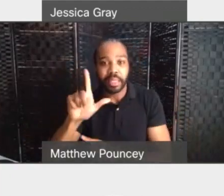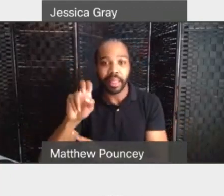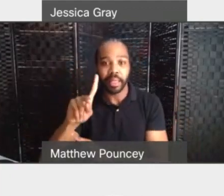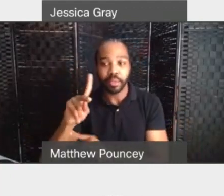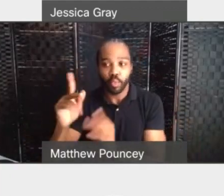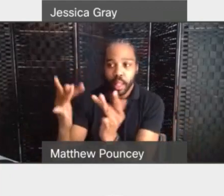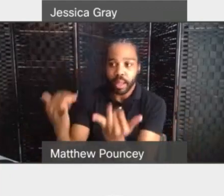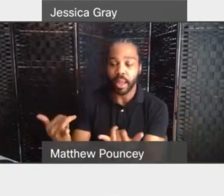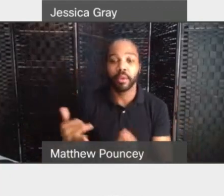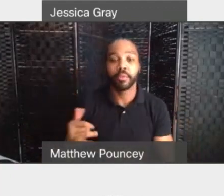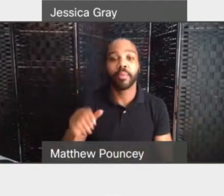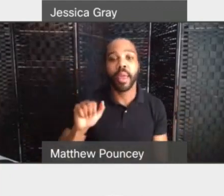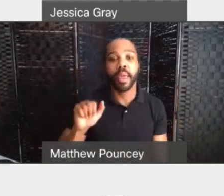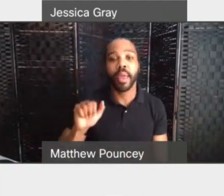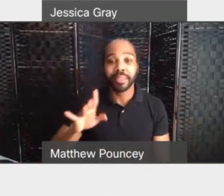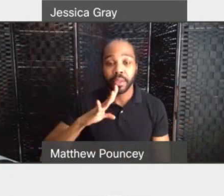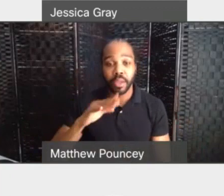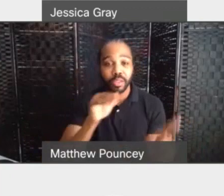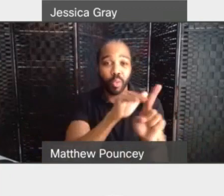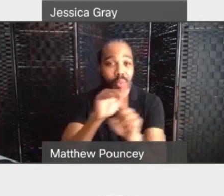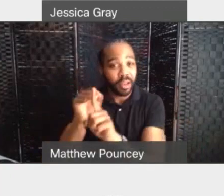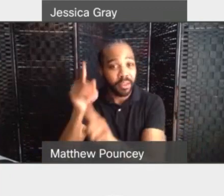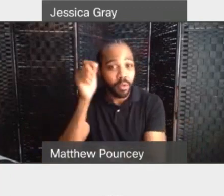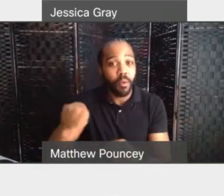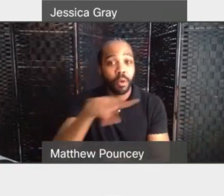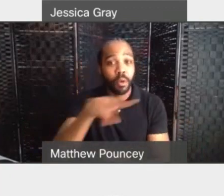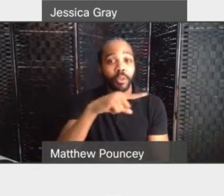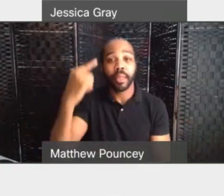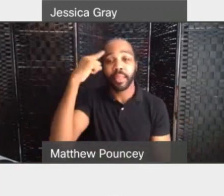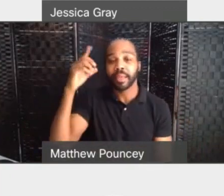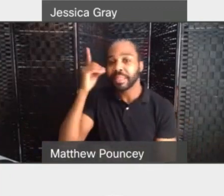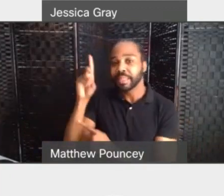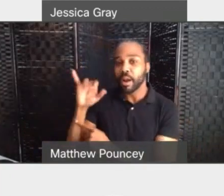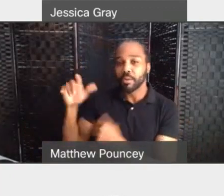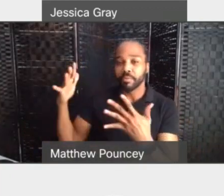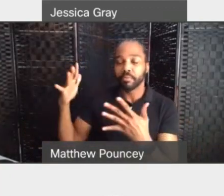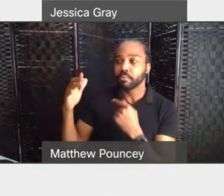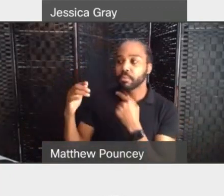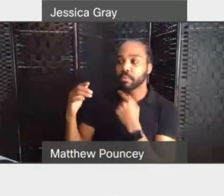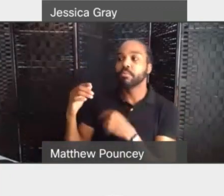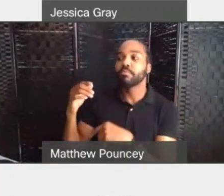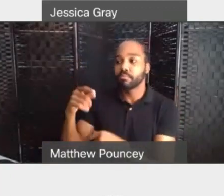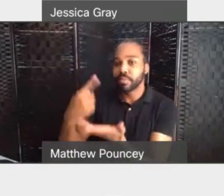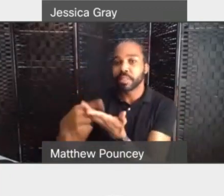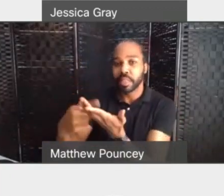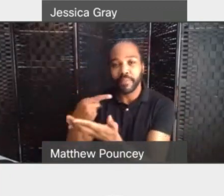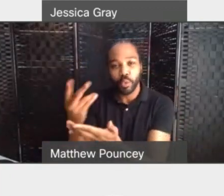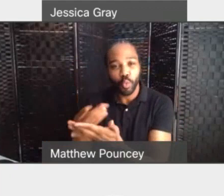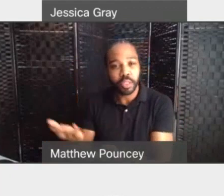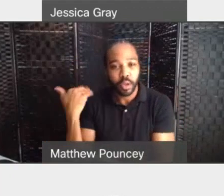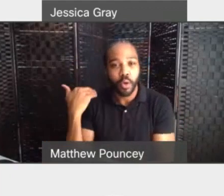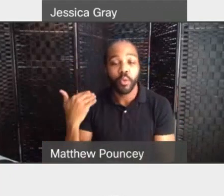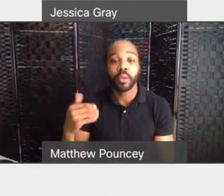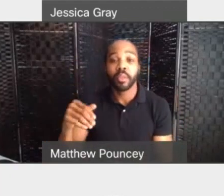So just as a reminder to people, which I think Daryl talked about a couple weeks ago, the vaccine is